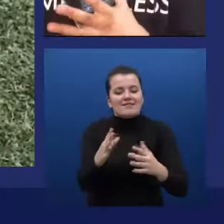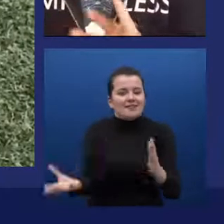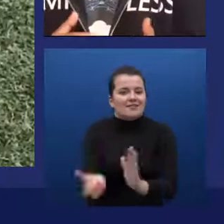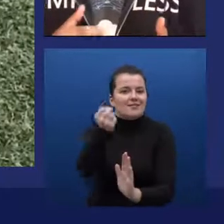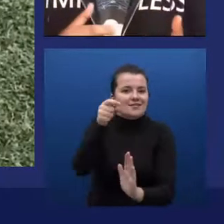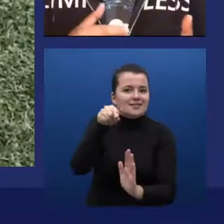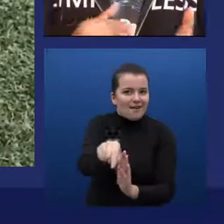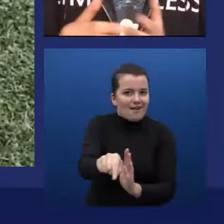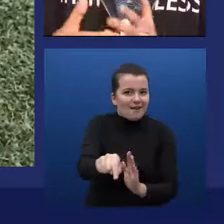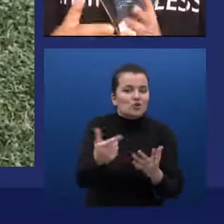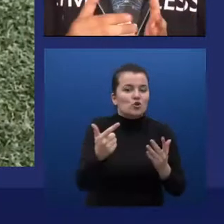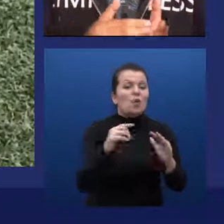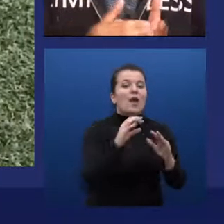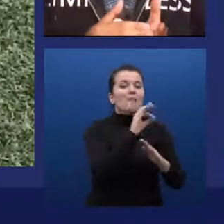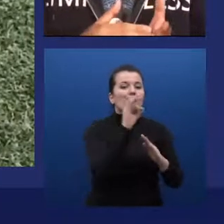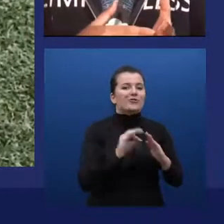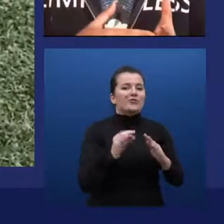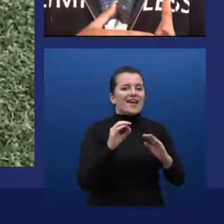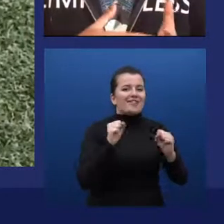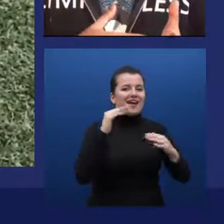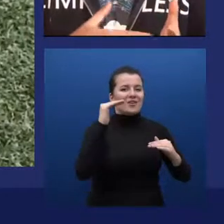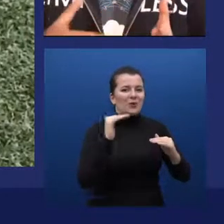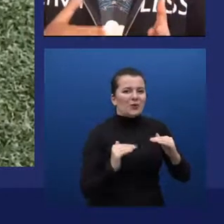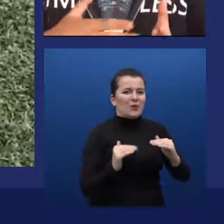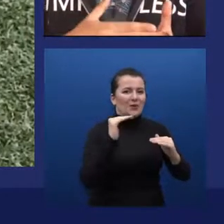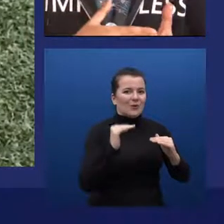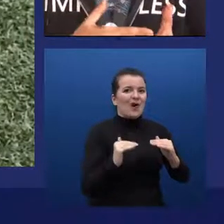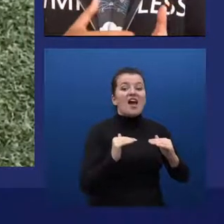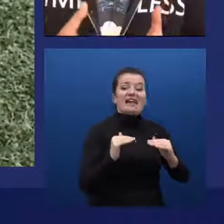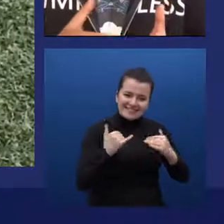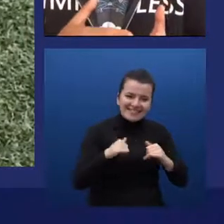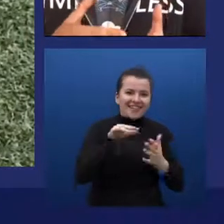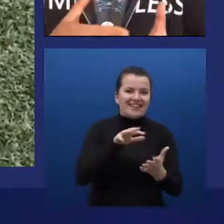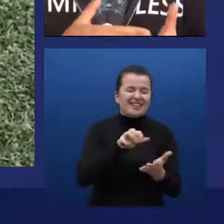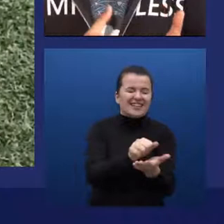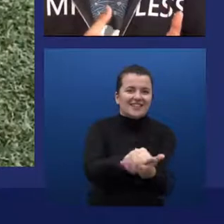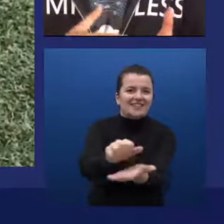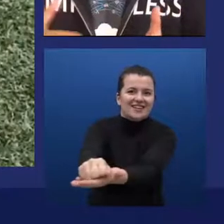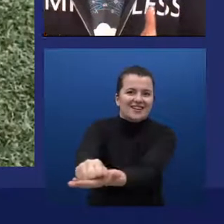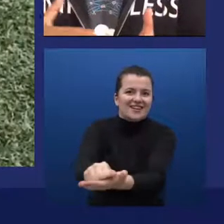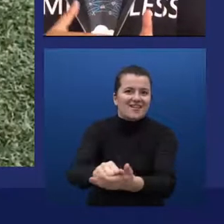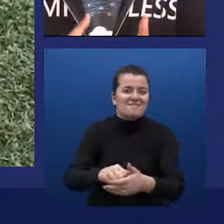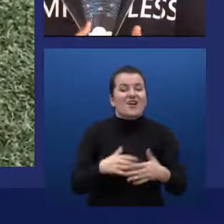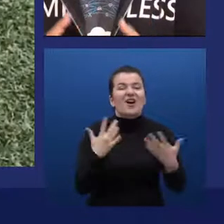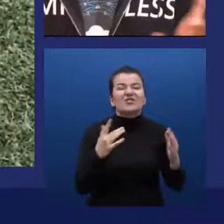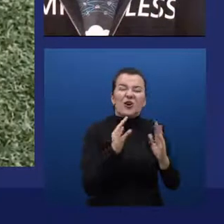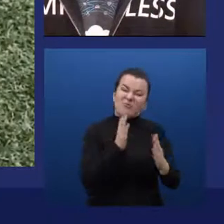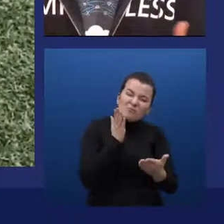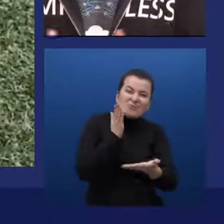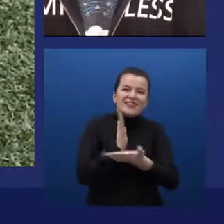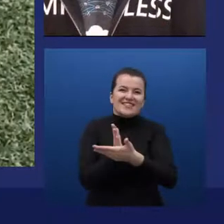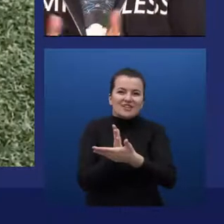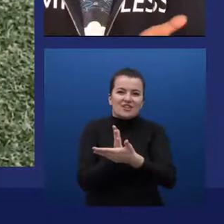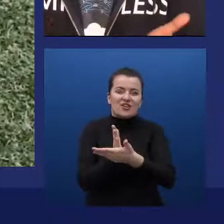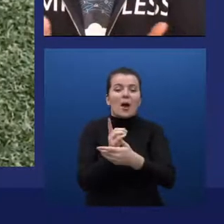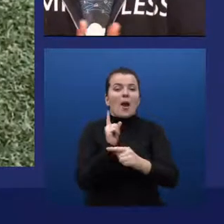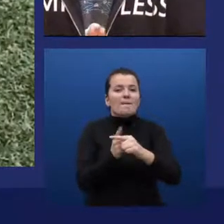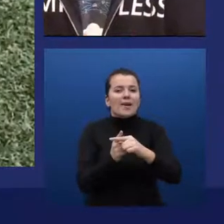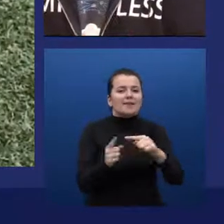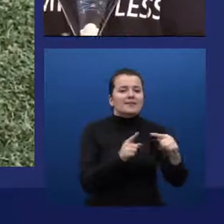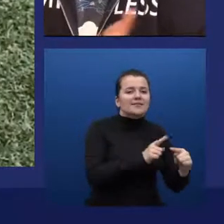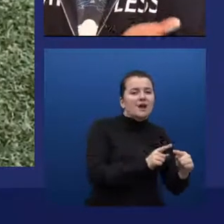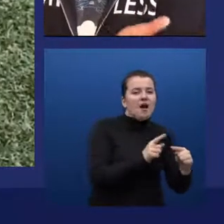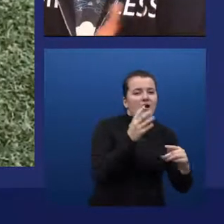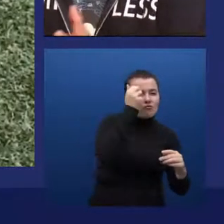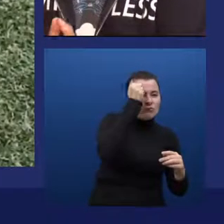the capability of doing the threshold setting of precision and recall was of great importance, especially